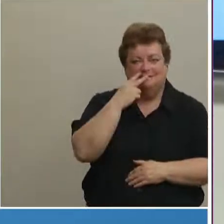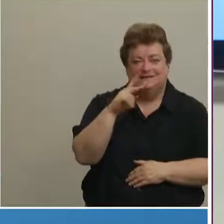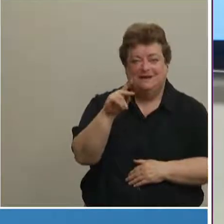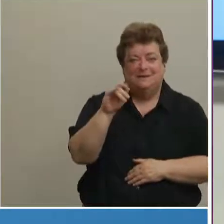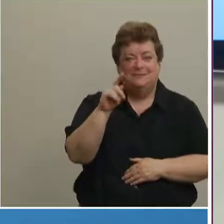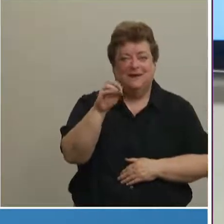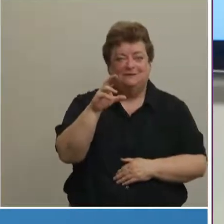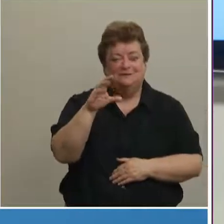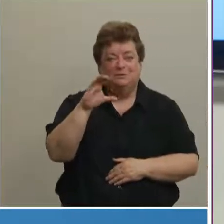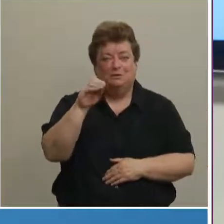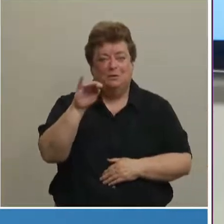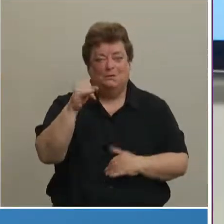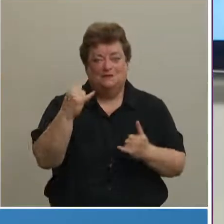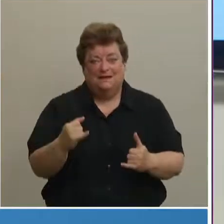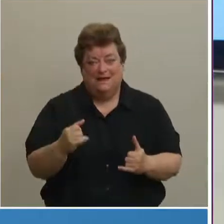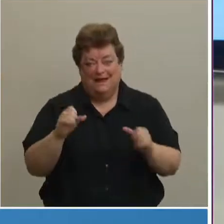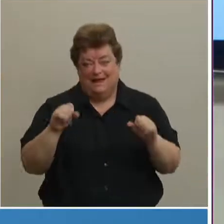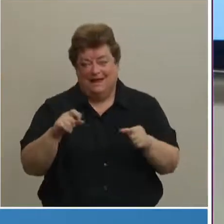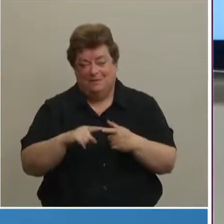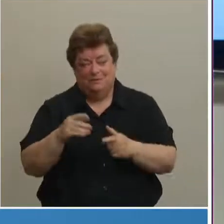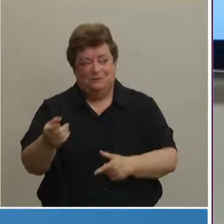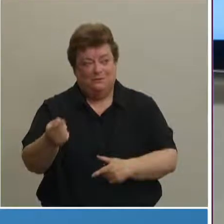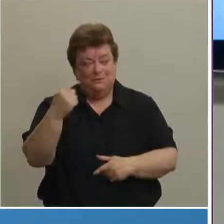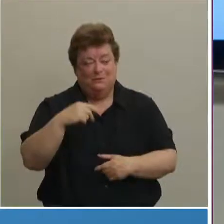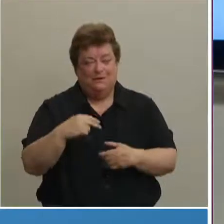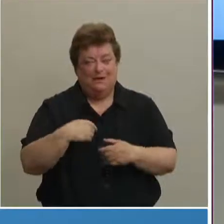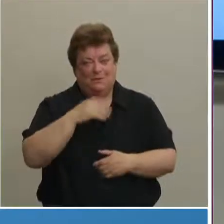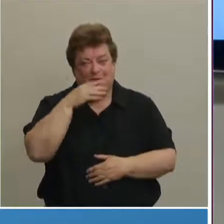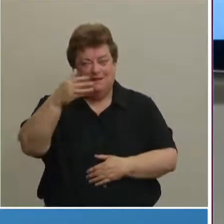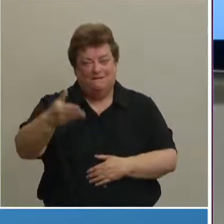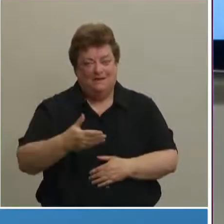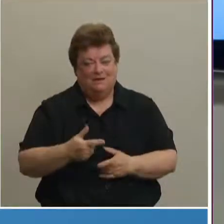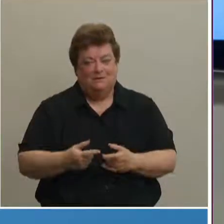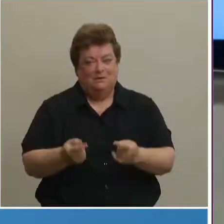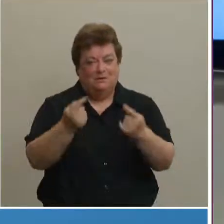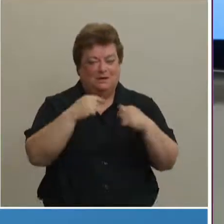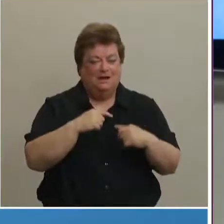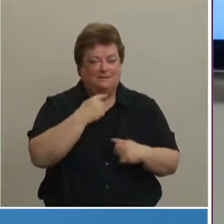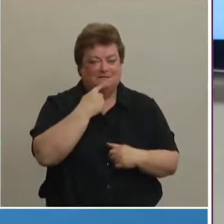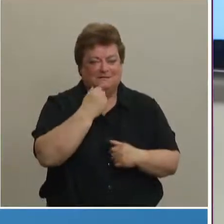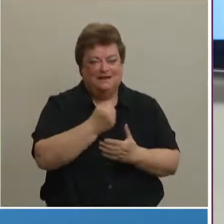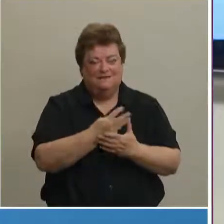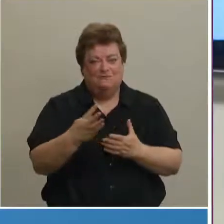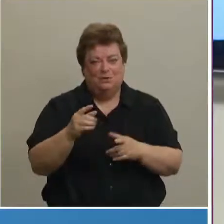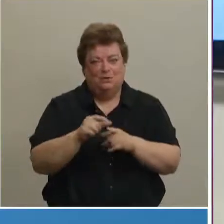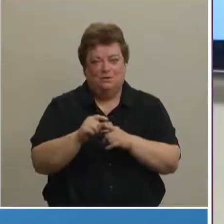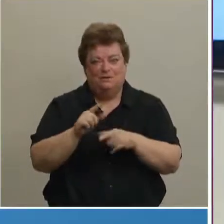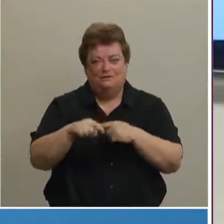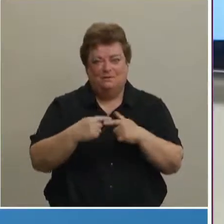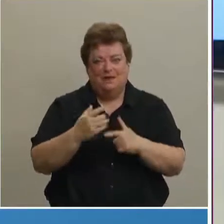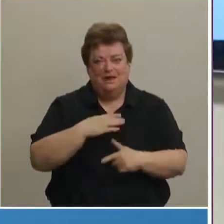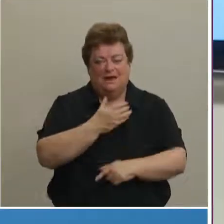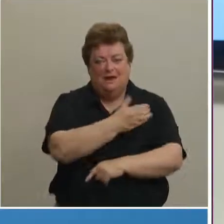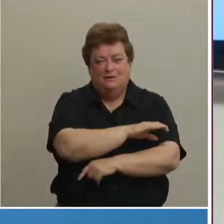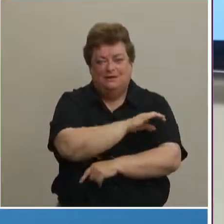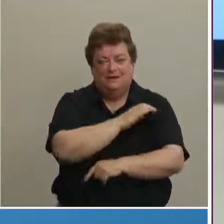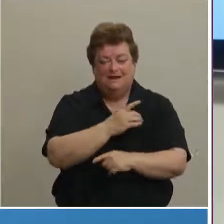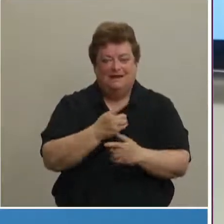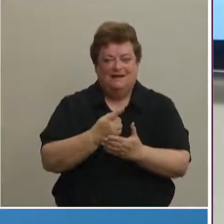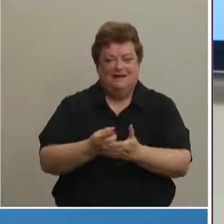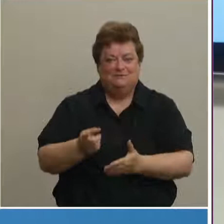is able to join us, and I'm going to invite him up to say a few words about our clinic last week. Pastor